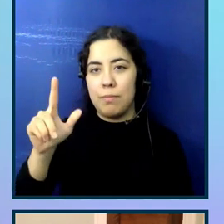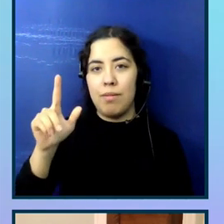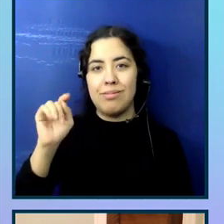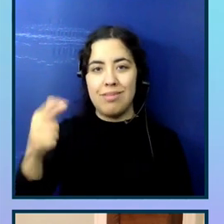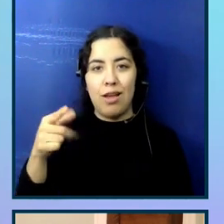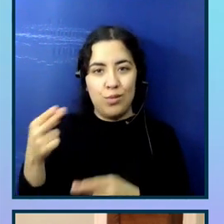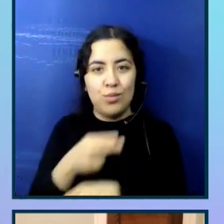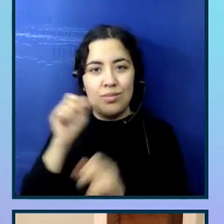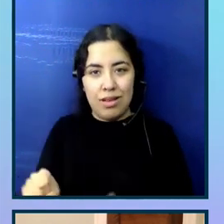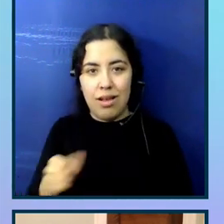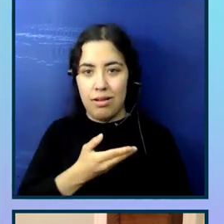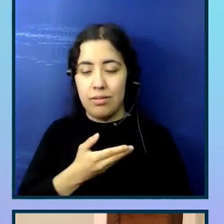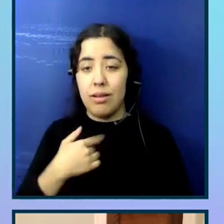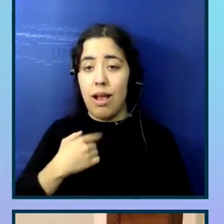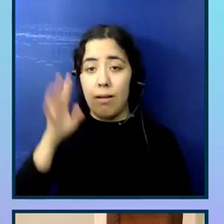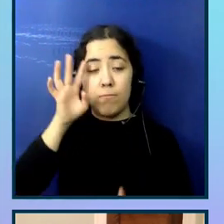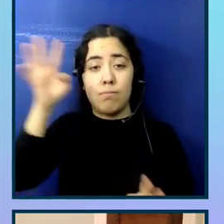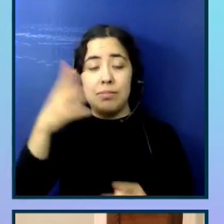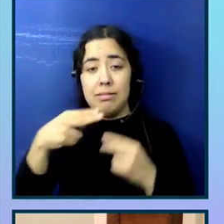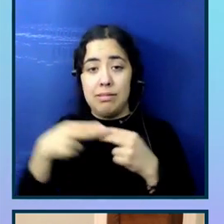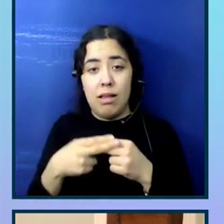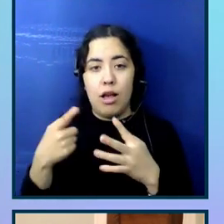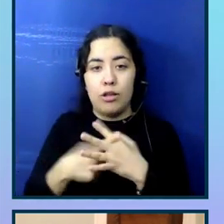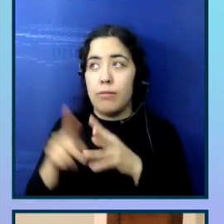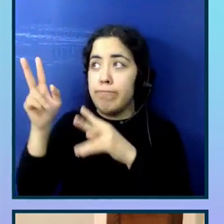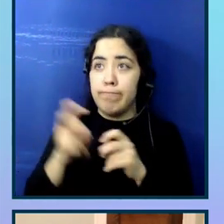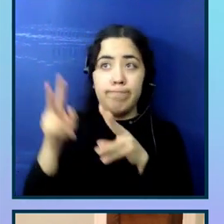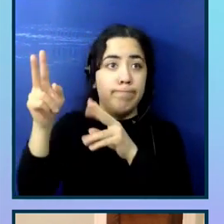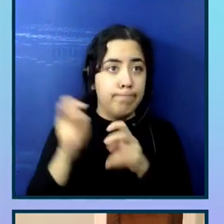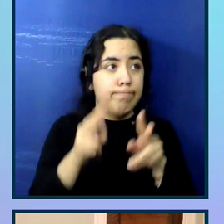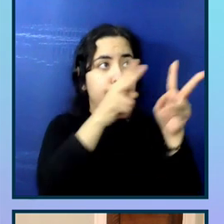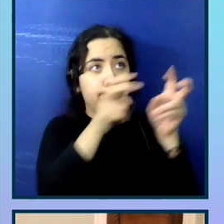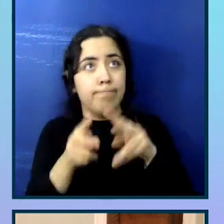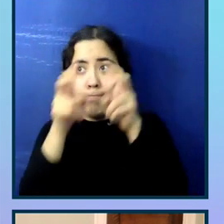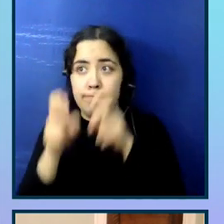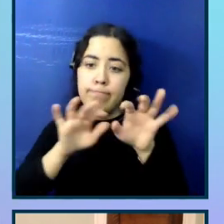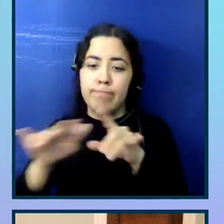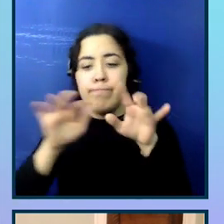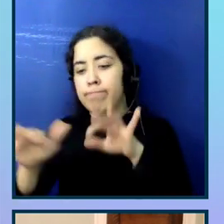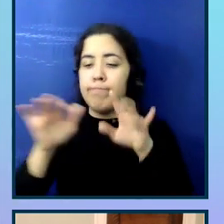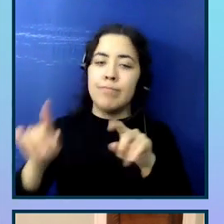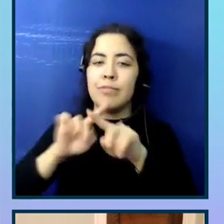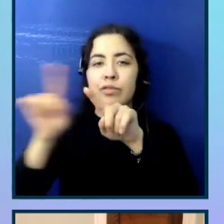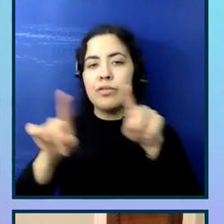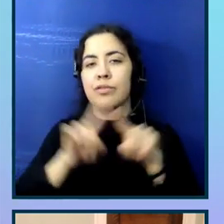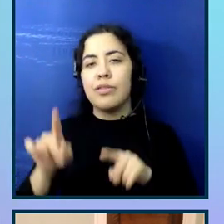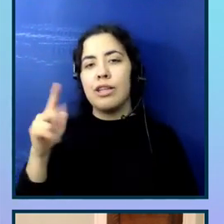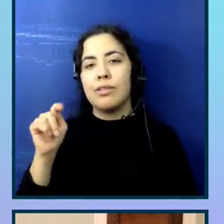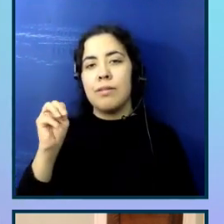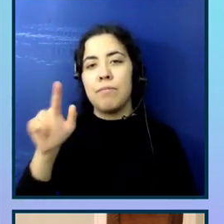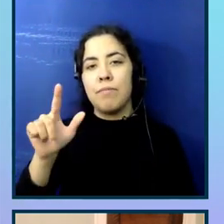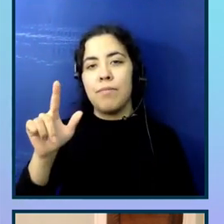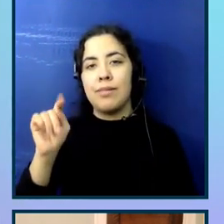use. When I was creating the slide, I just started copying and pasting and typing in HTML tag names from memory. It